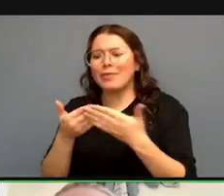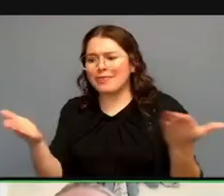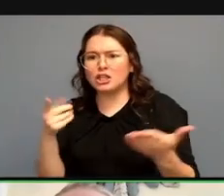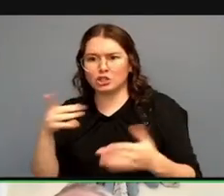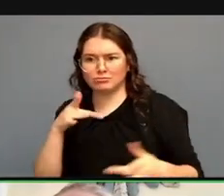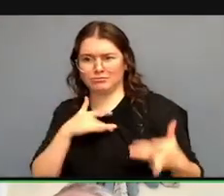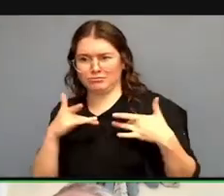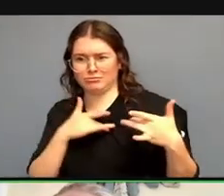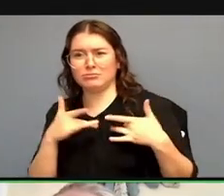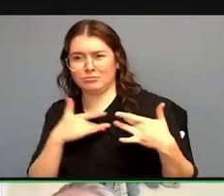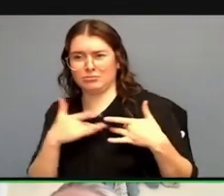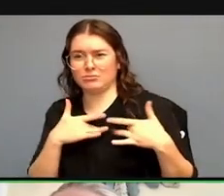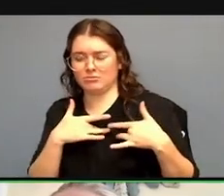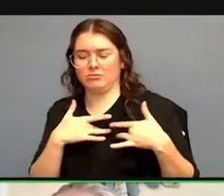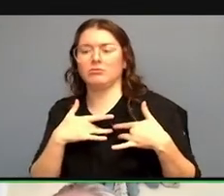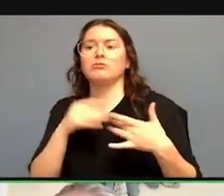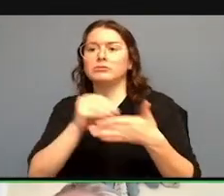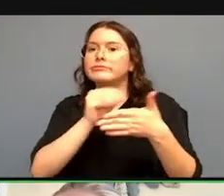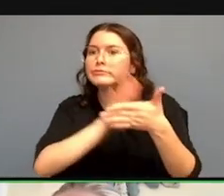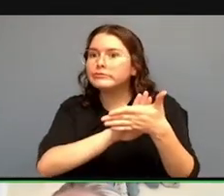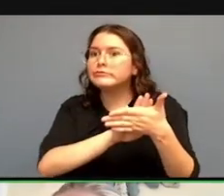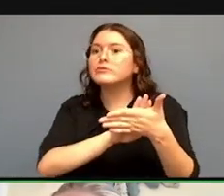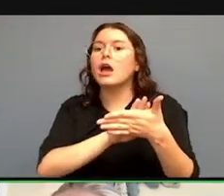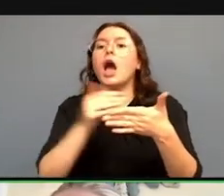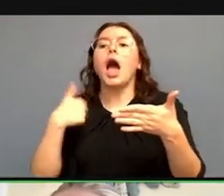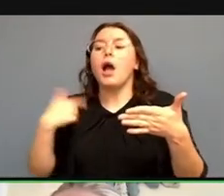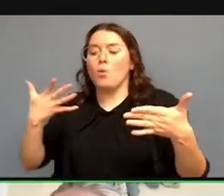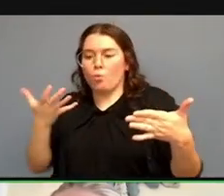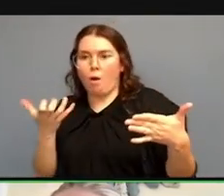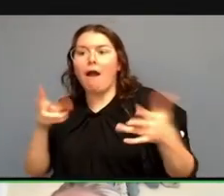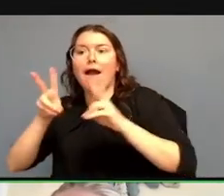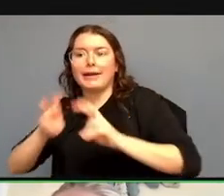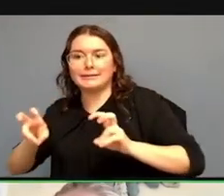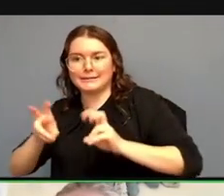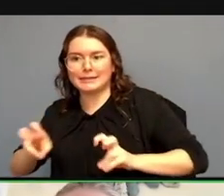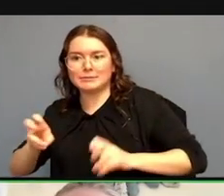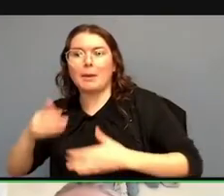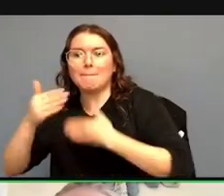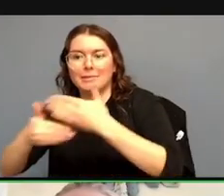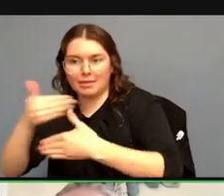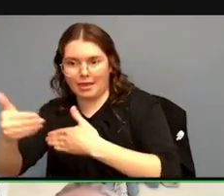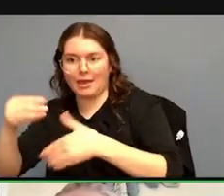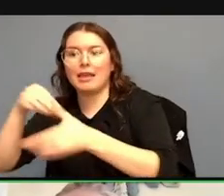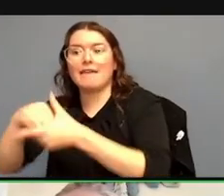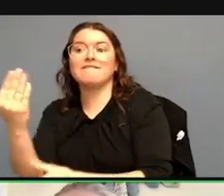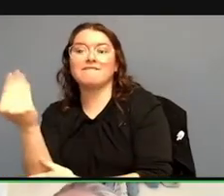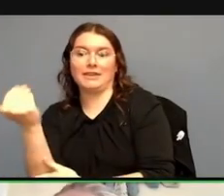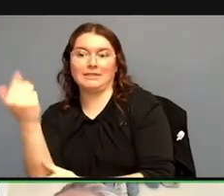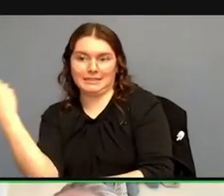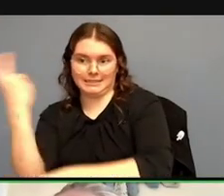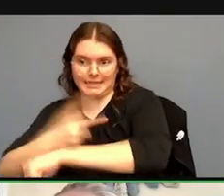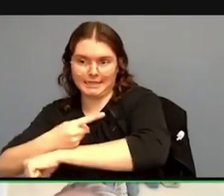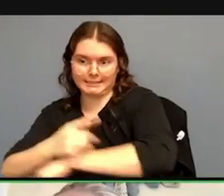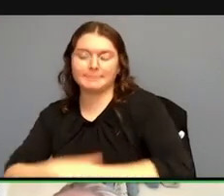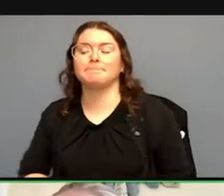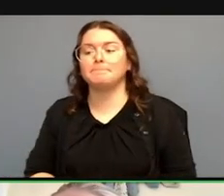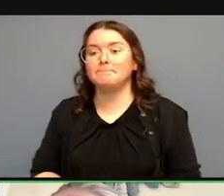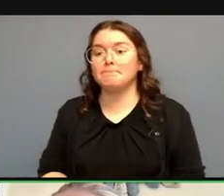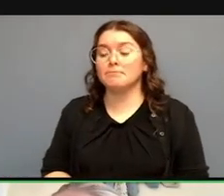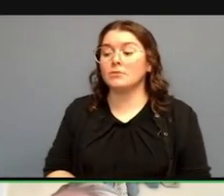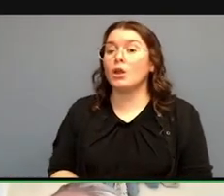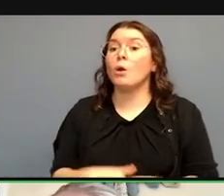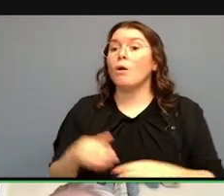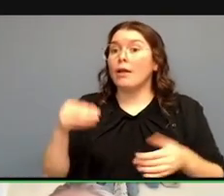about. And I want an assessment plan within 15 days. And so by law